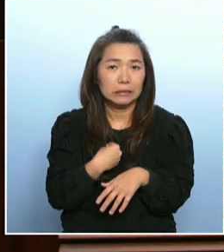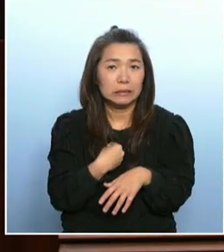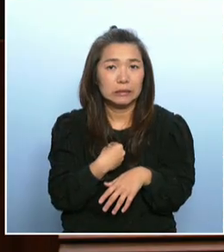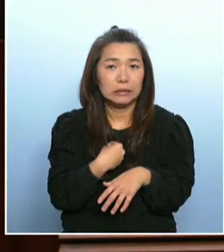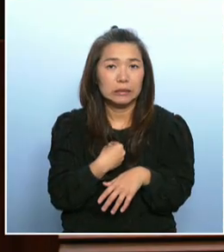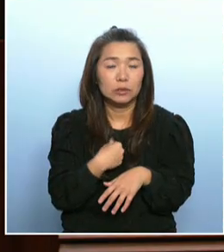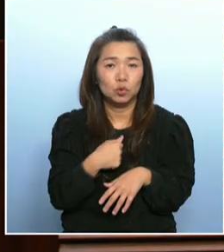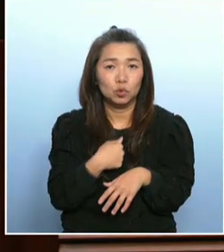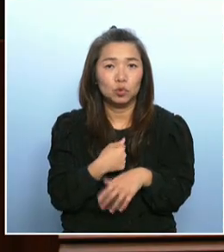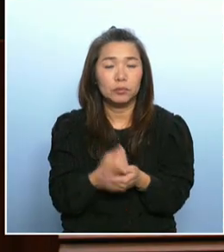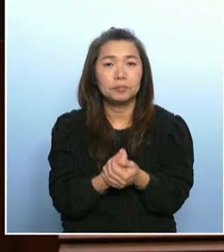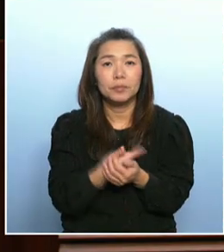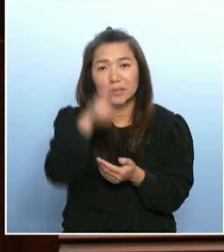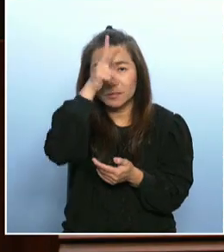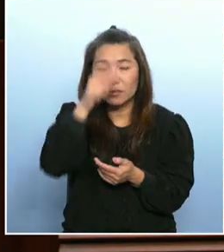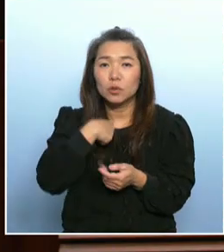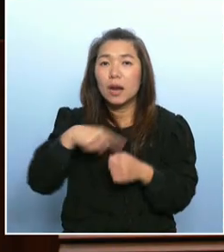have special needs.